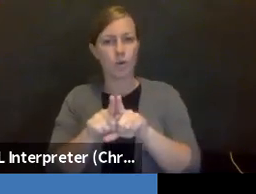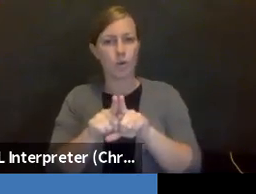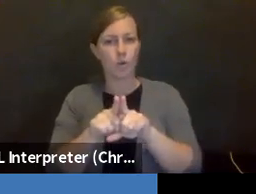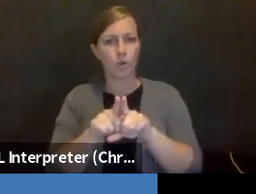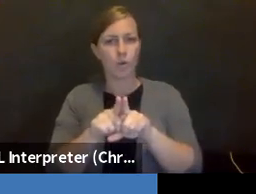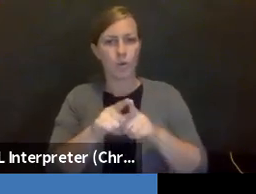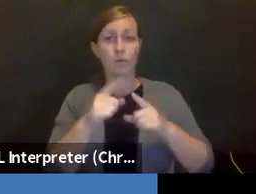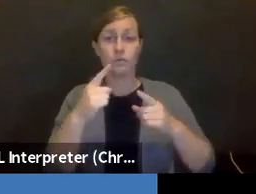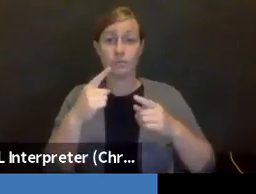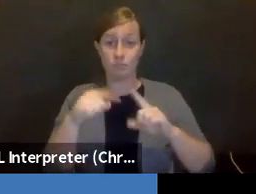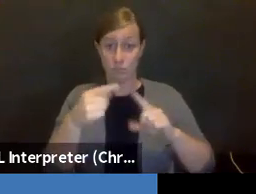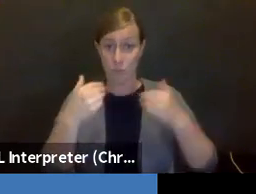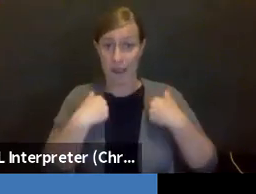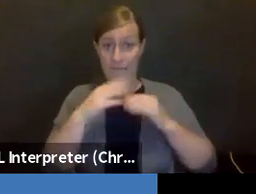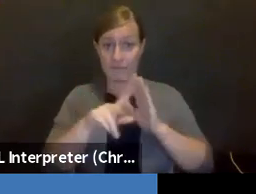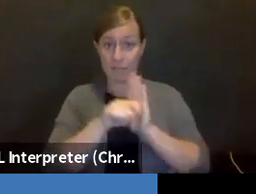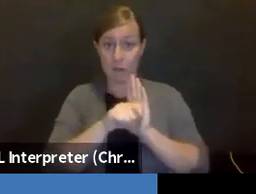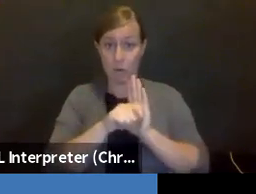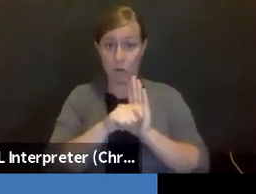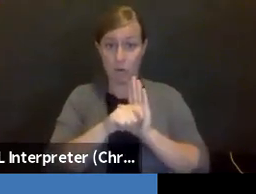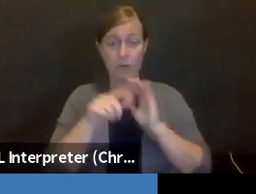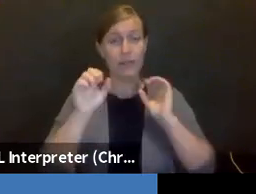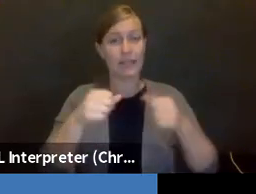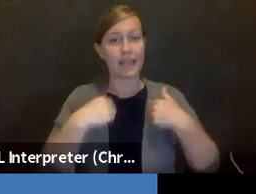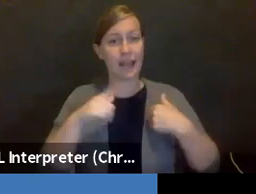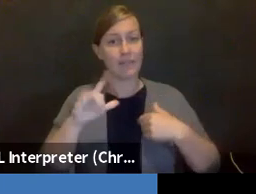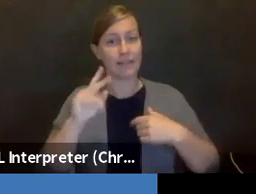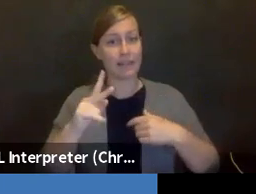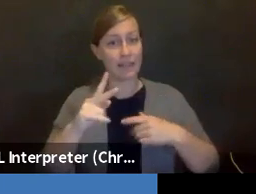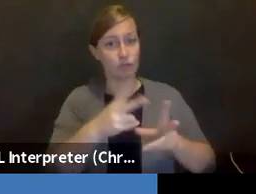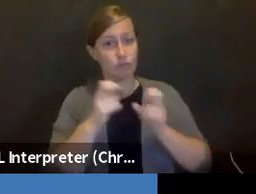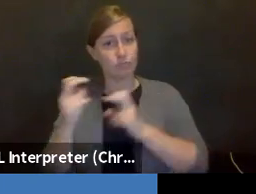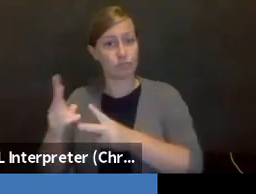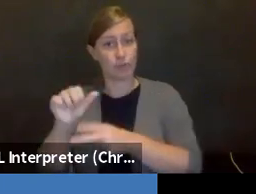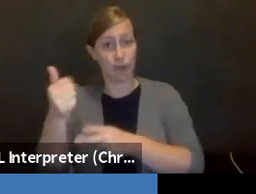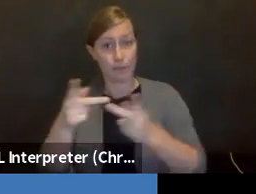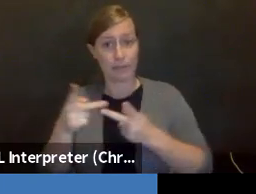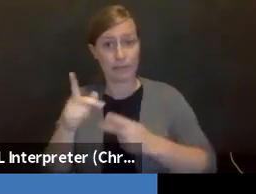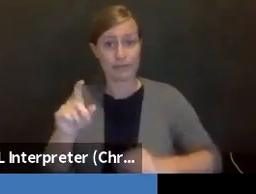have a video, can you get a link to it to use elsewhere?